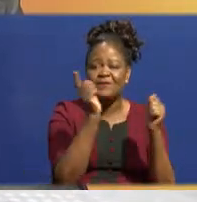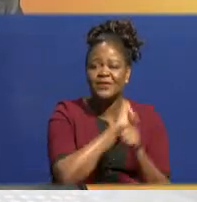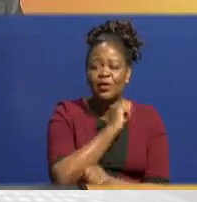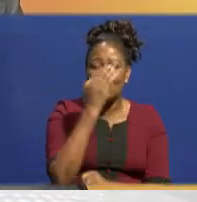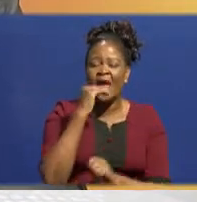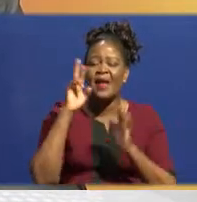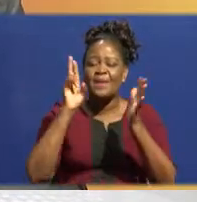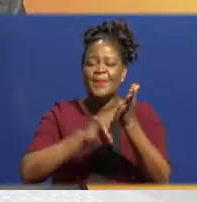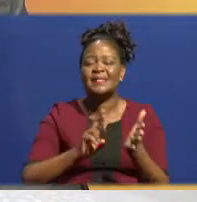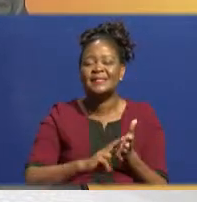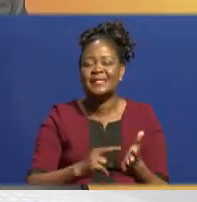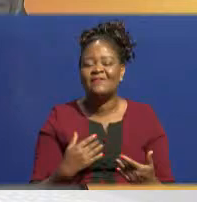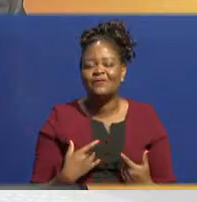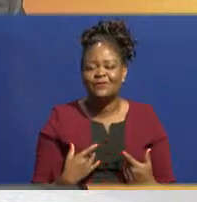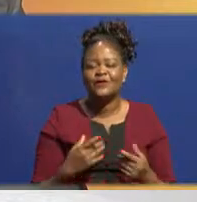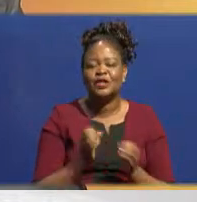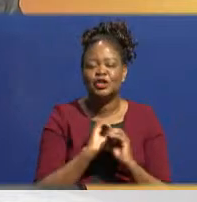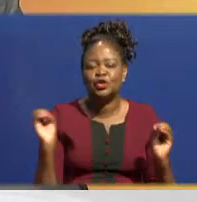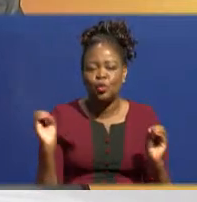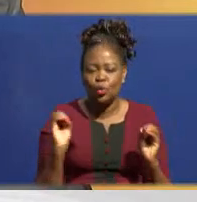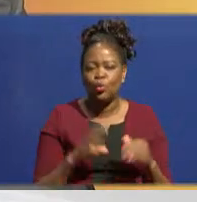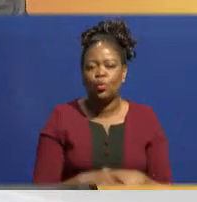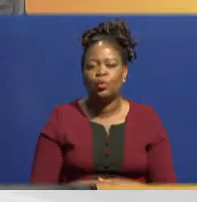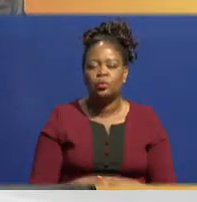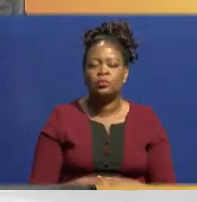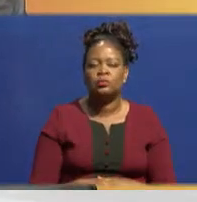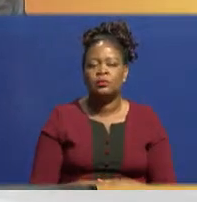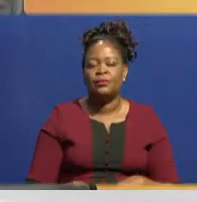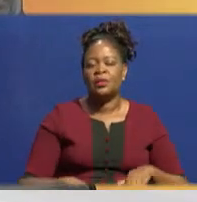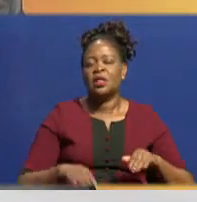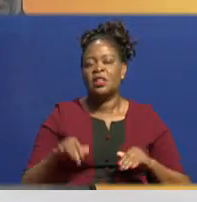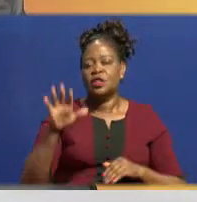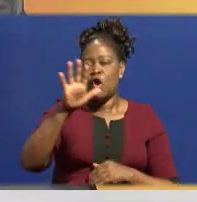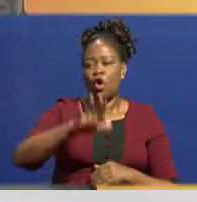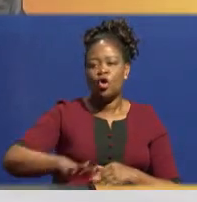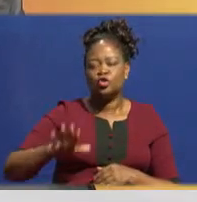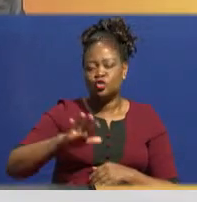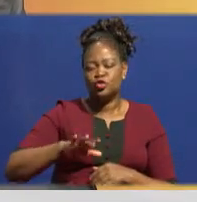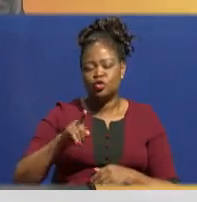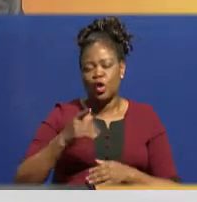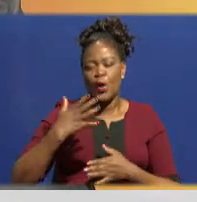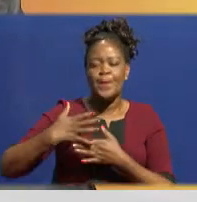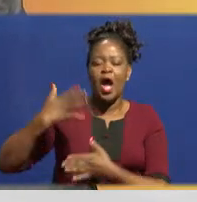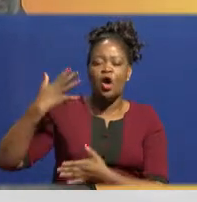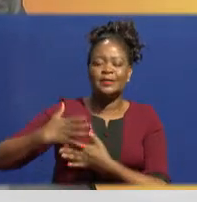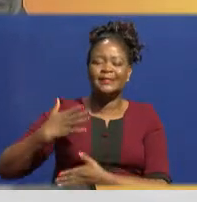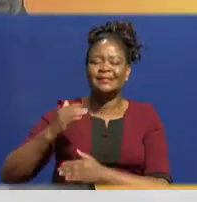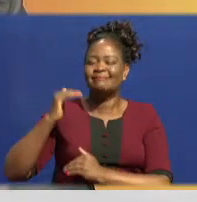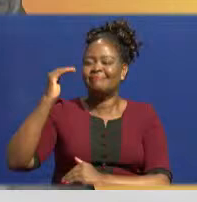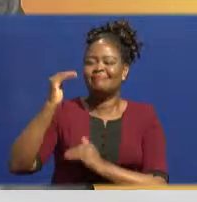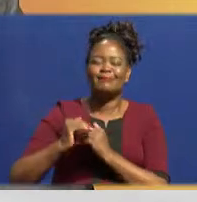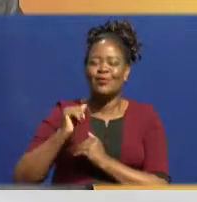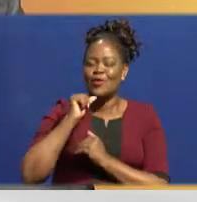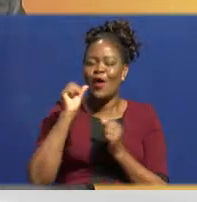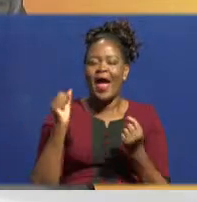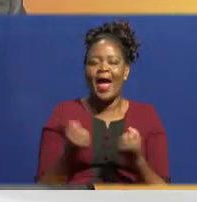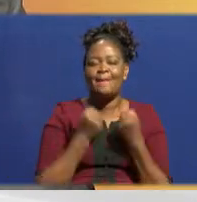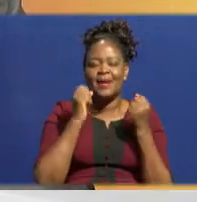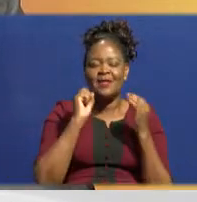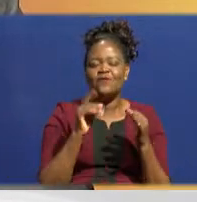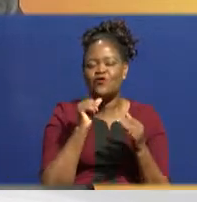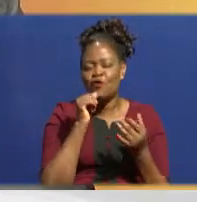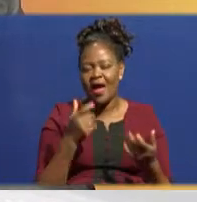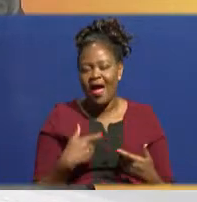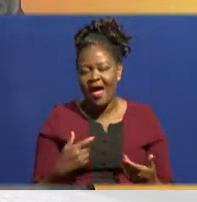a representative. And the constituency or boundaries delimitation can also not happen if you don't